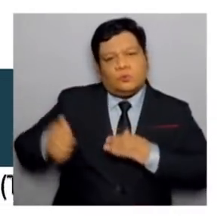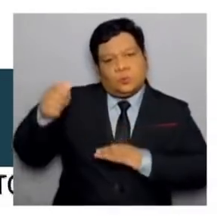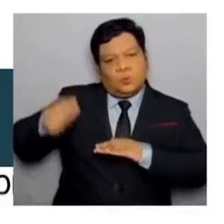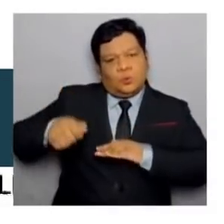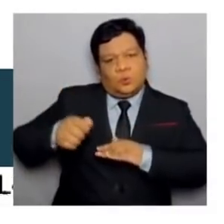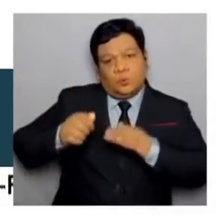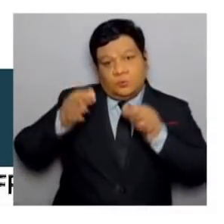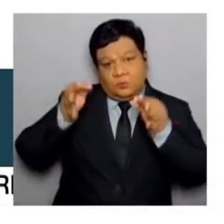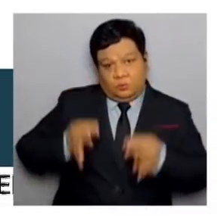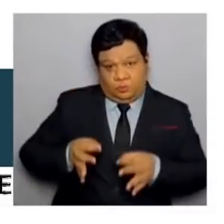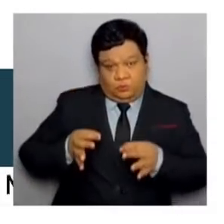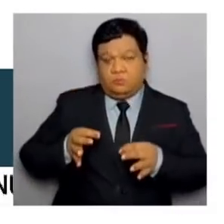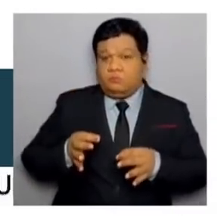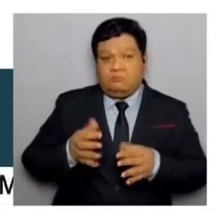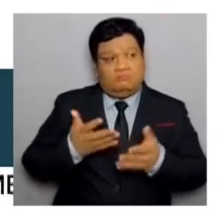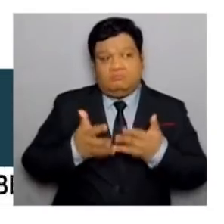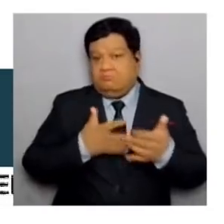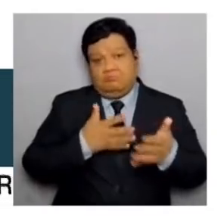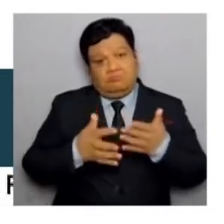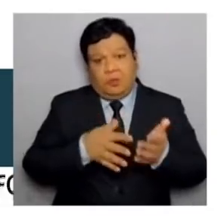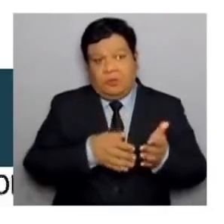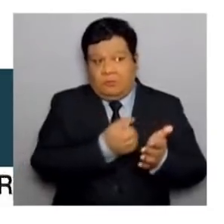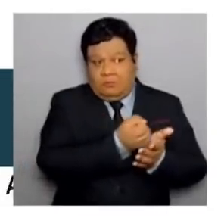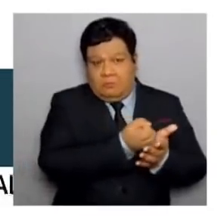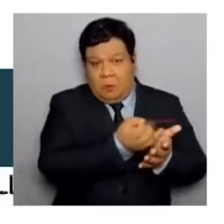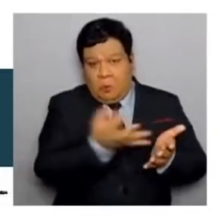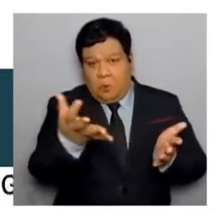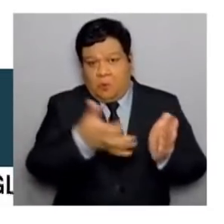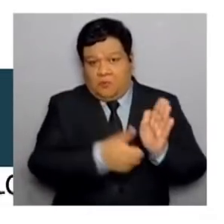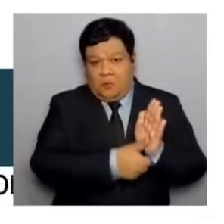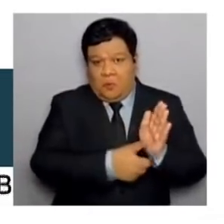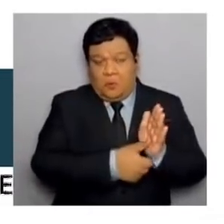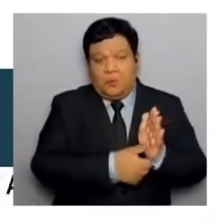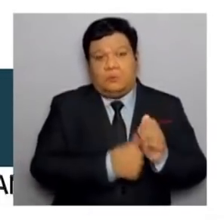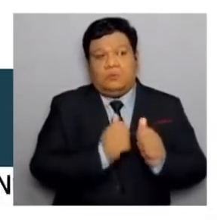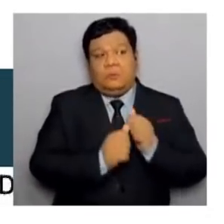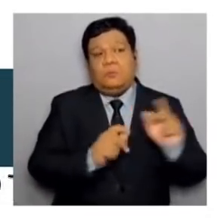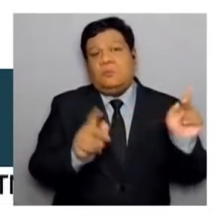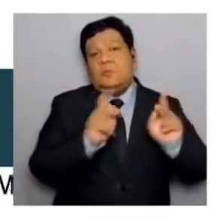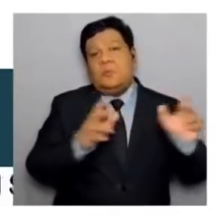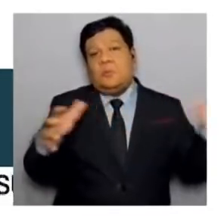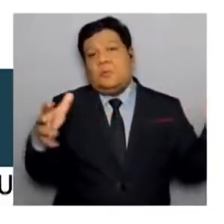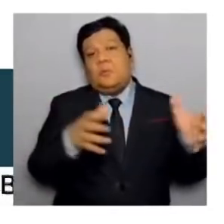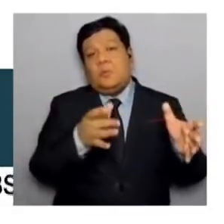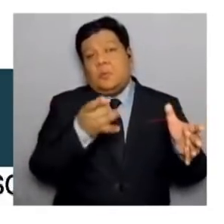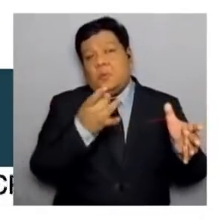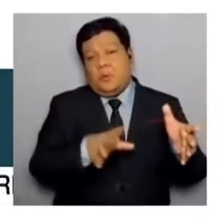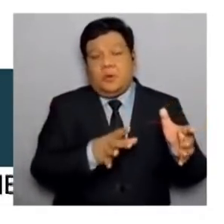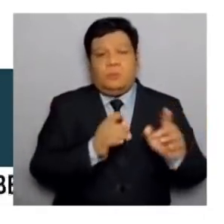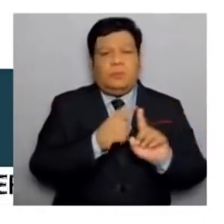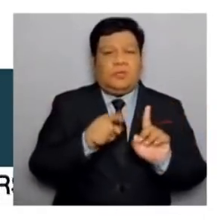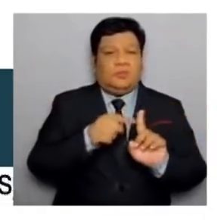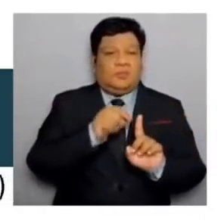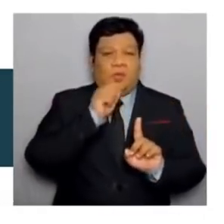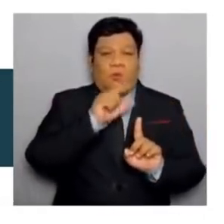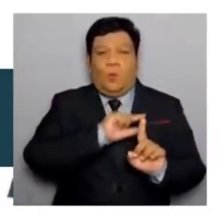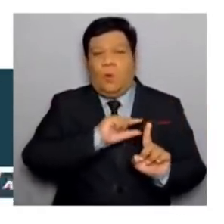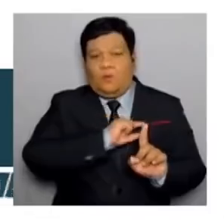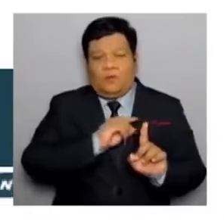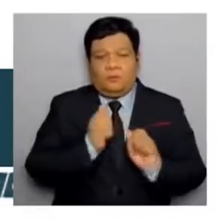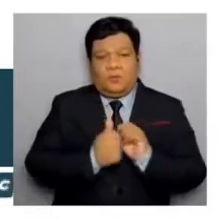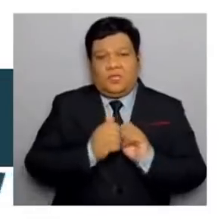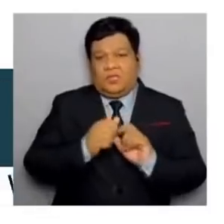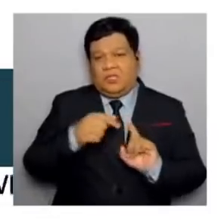no amount of vote. So kahit sabihin natin na unanimous pa yung boto ng tao, if in case na hindi qualified or disqualified yung